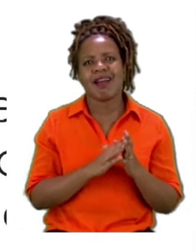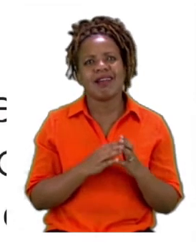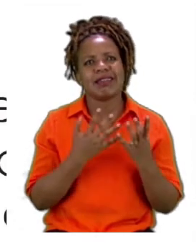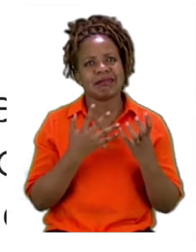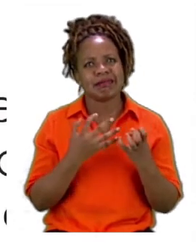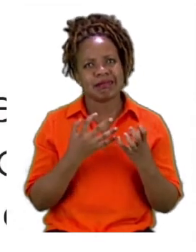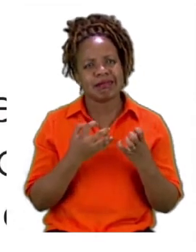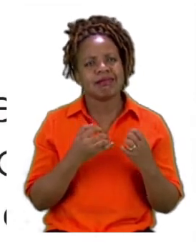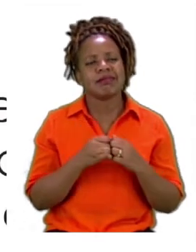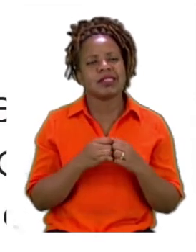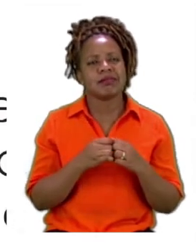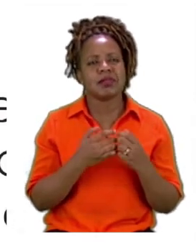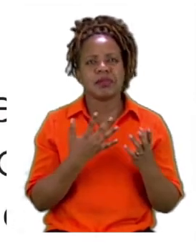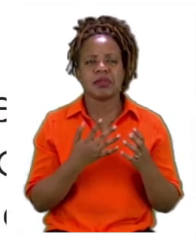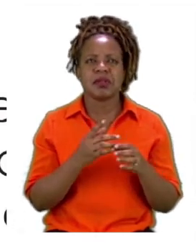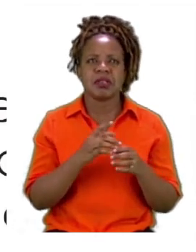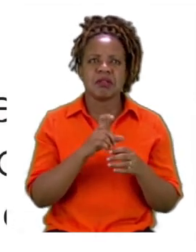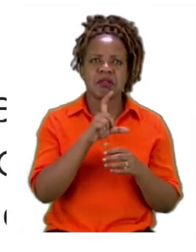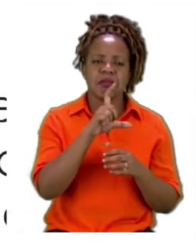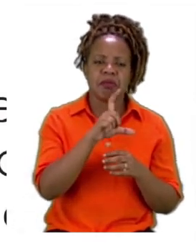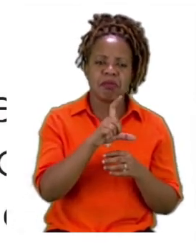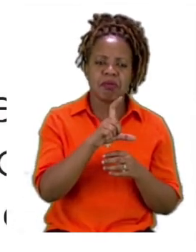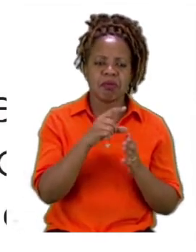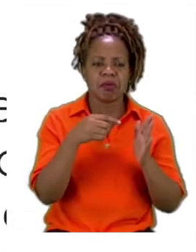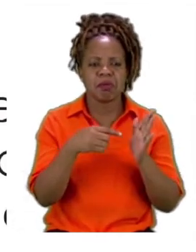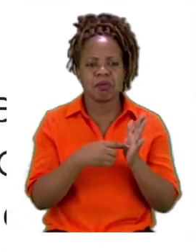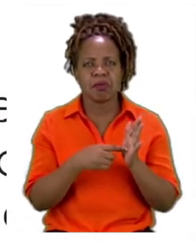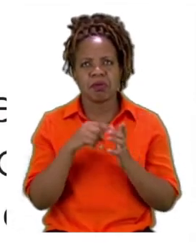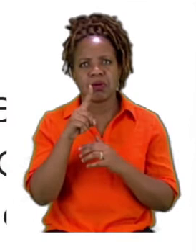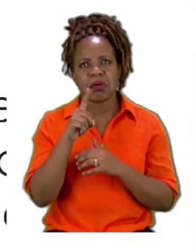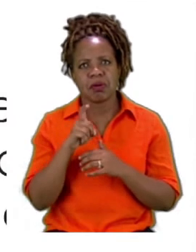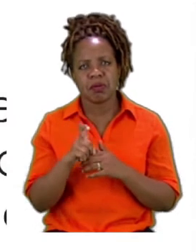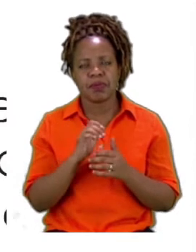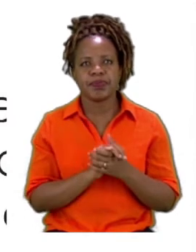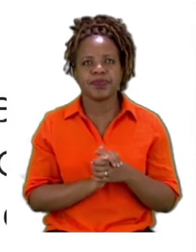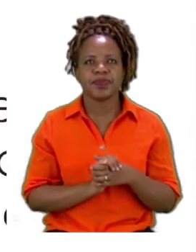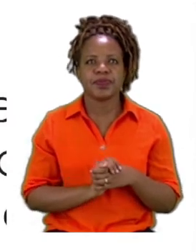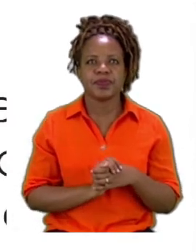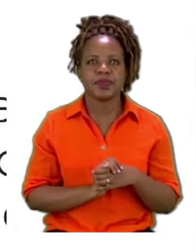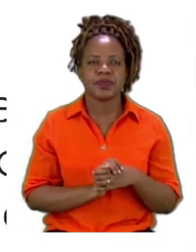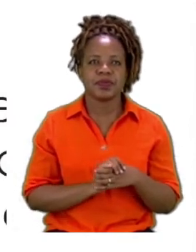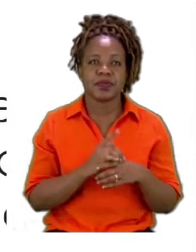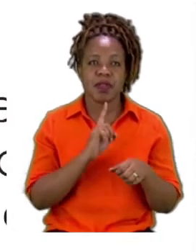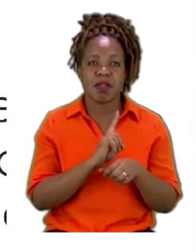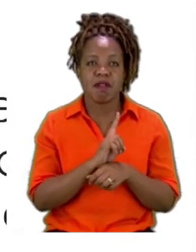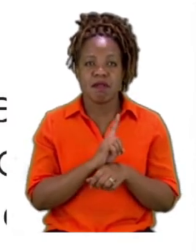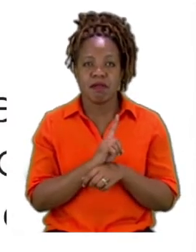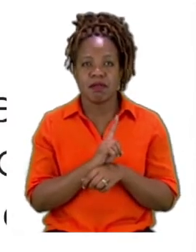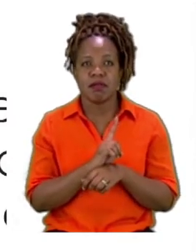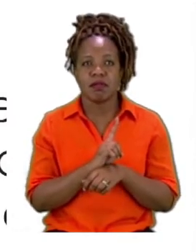be our job to do it together. Now, the first thing that you're going to notice about